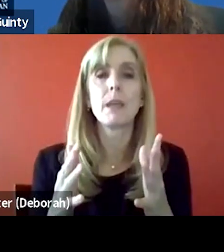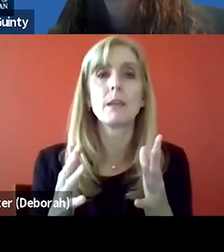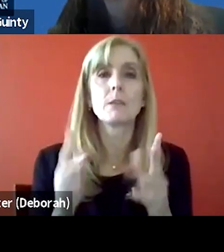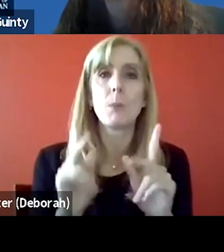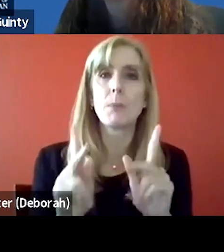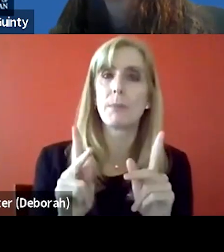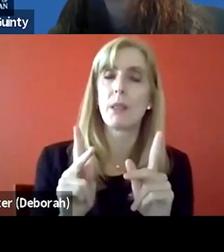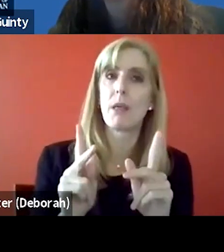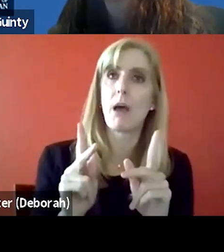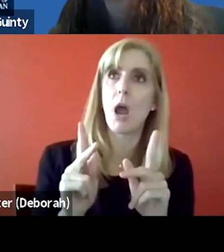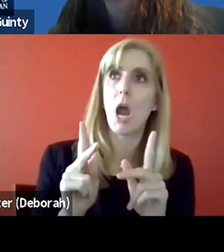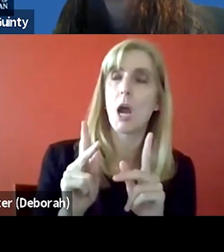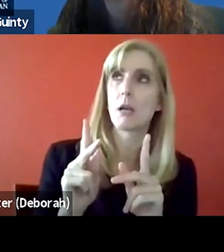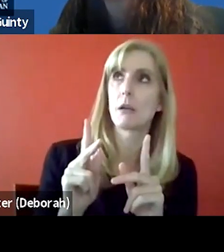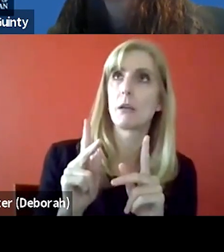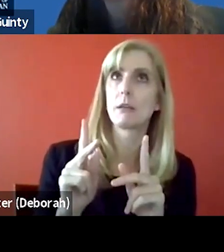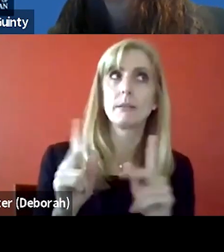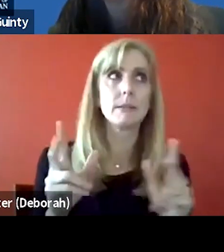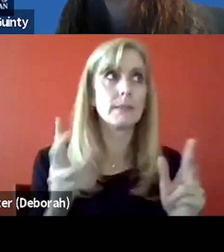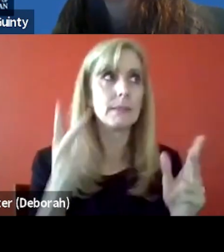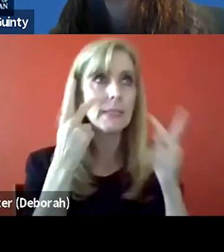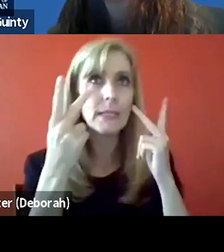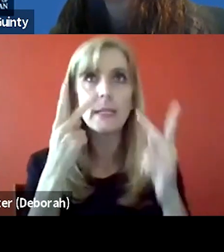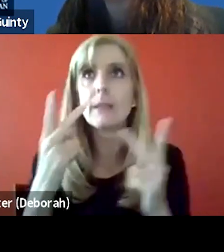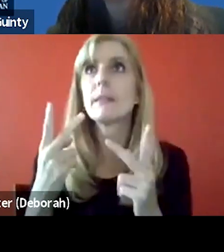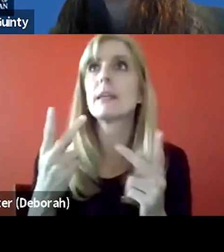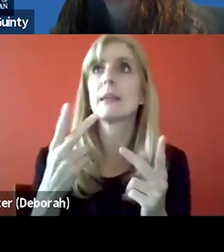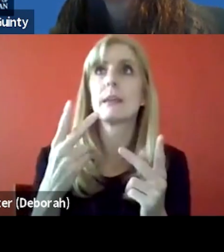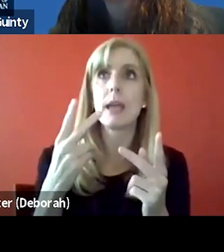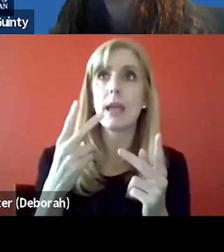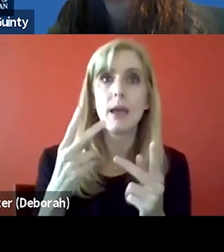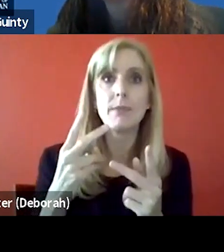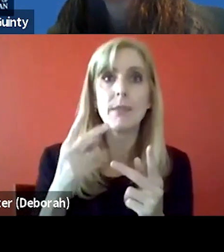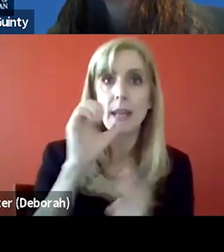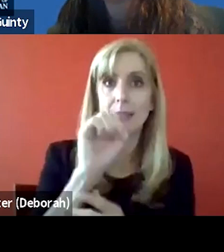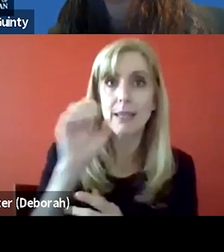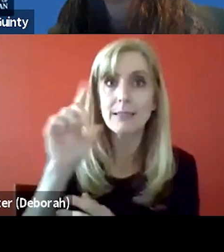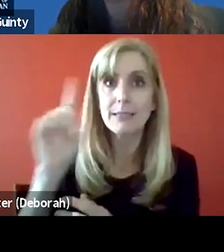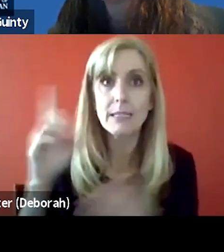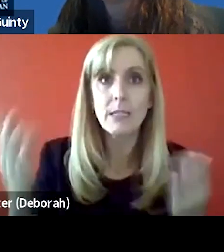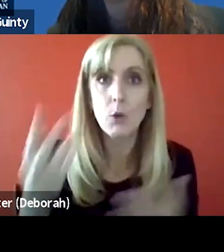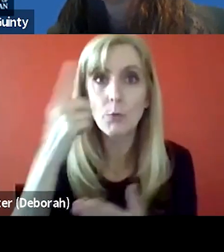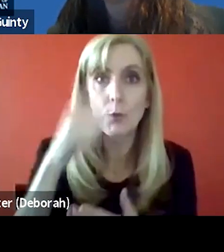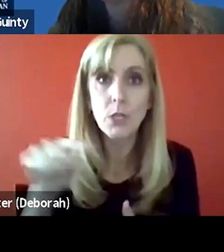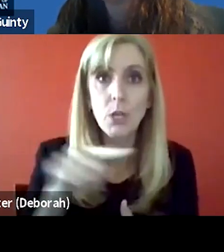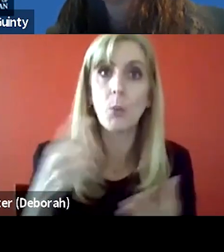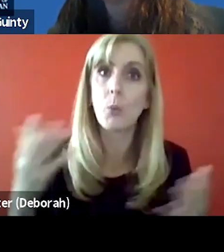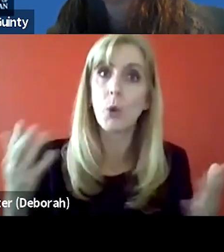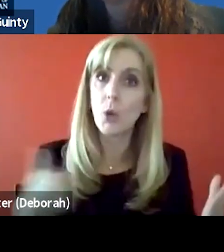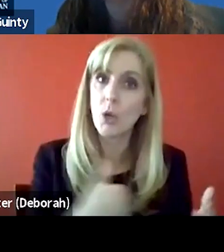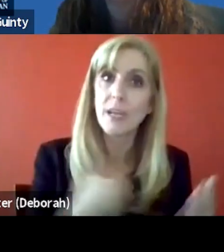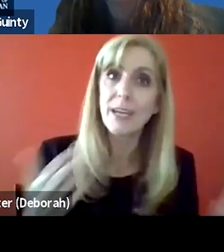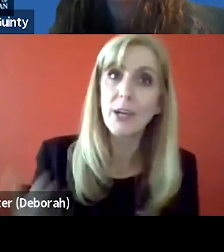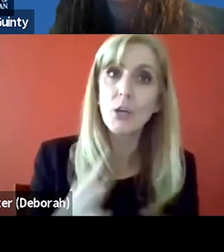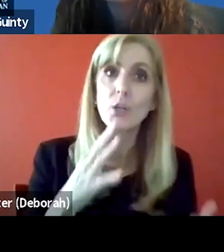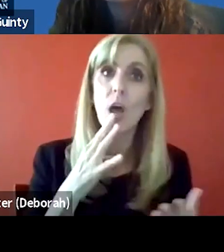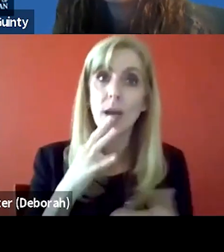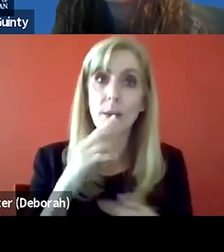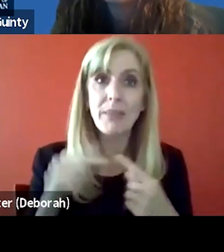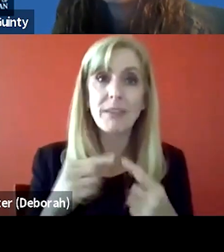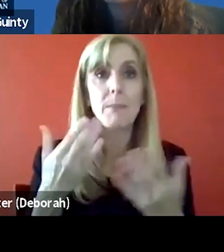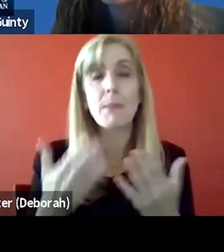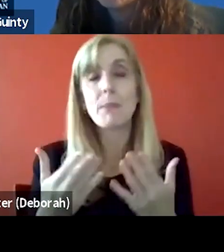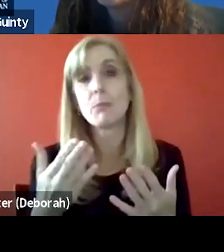face marketing for students to know that, hey, SSD is here for you. And we're here to talk about your mental health. We're here to talk about something that you may not know